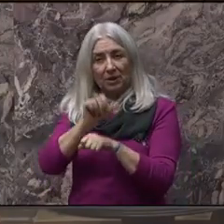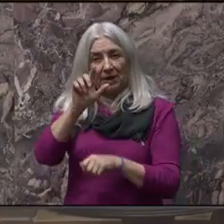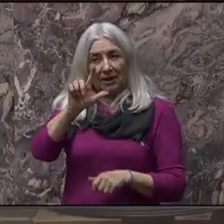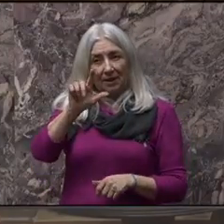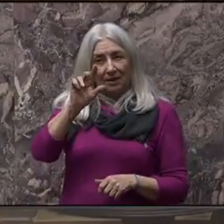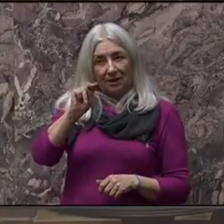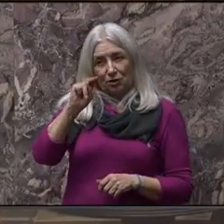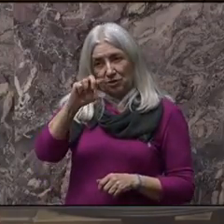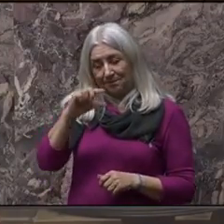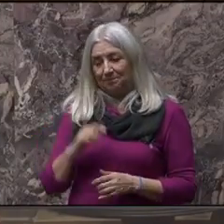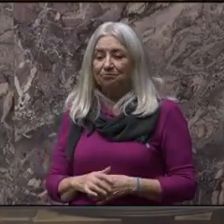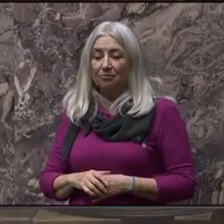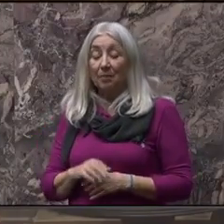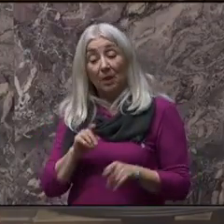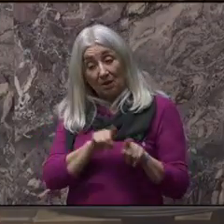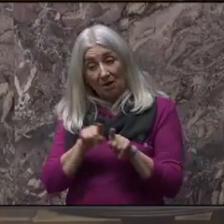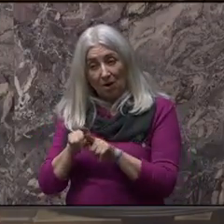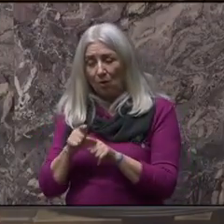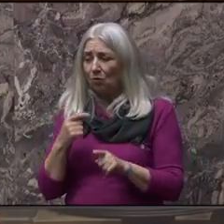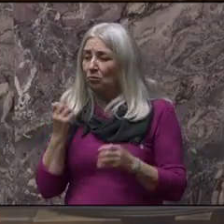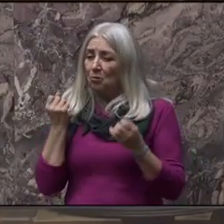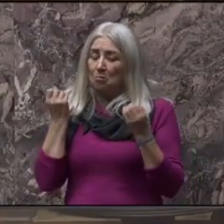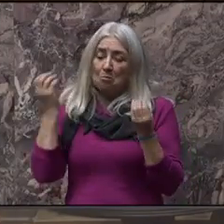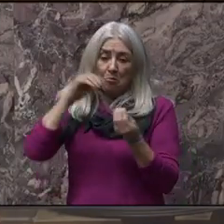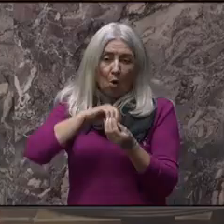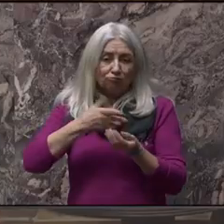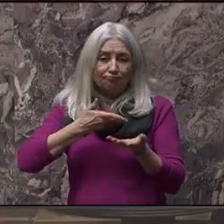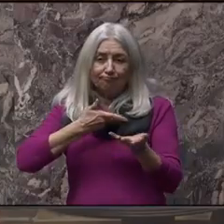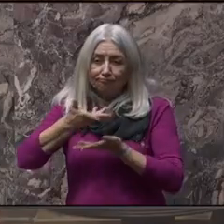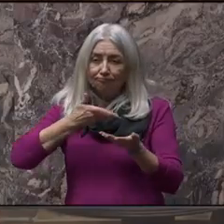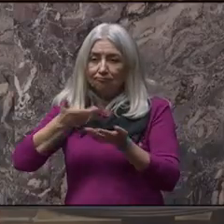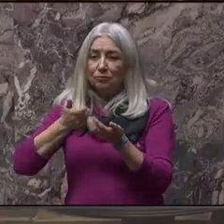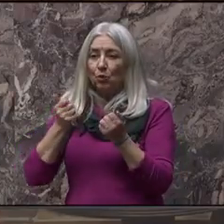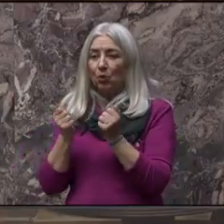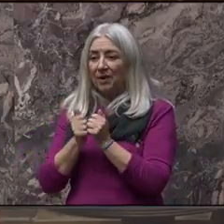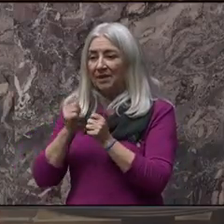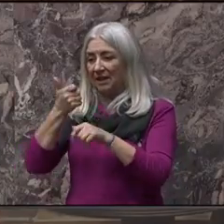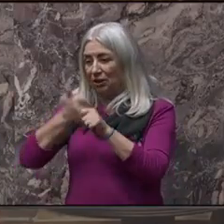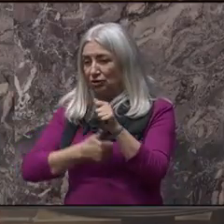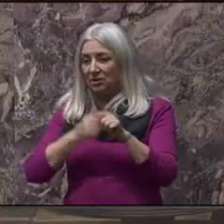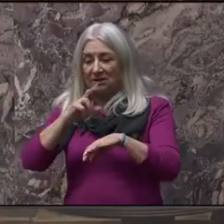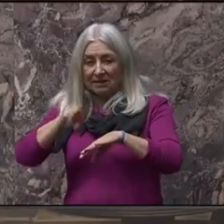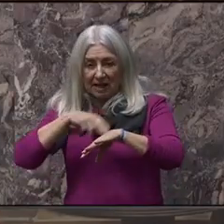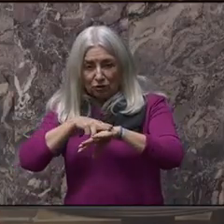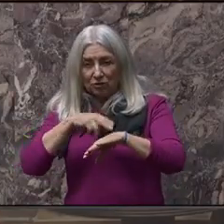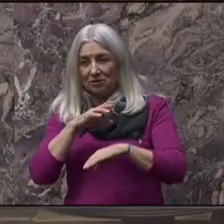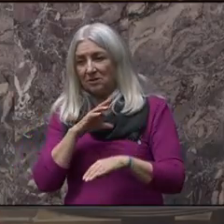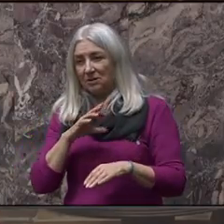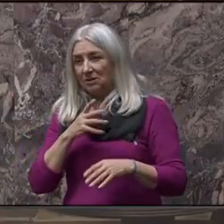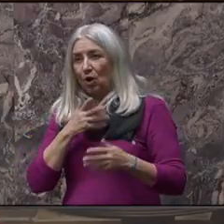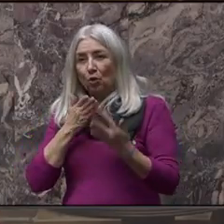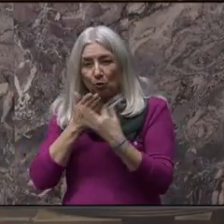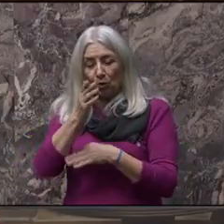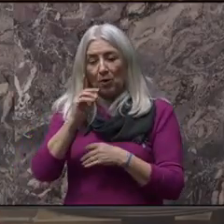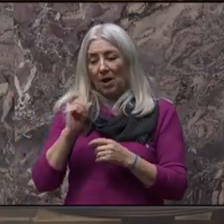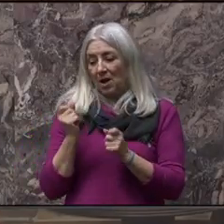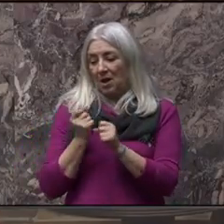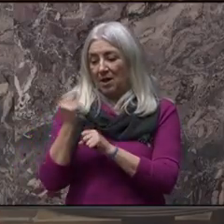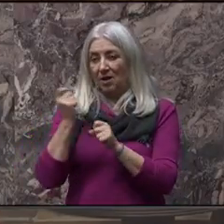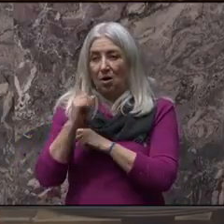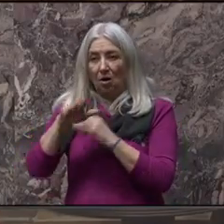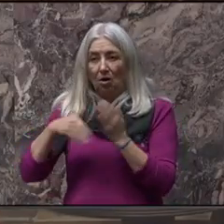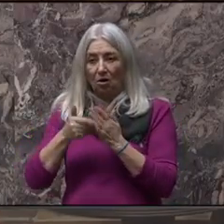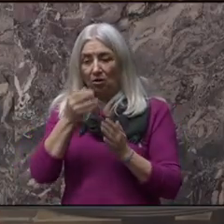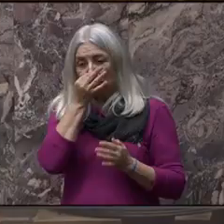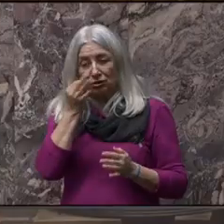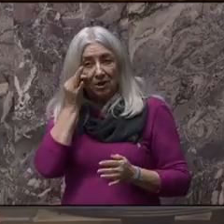There is unprecedented engagement and potential for nation-to-nation cooperation through the annual All Chiefs Gathering